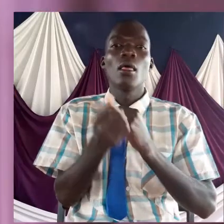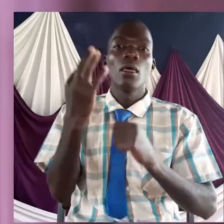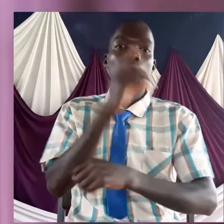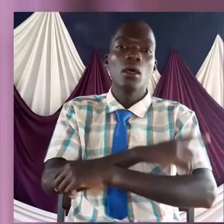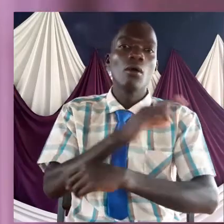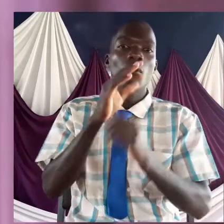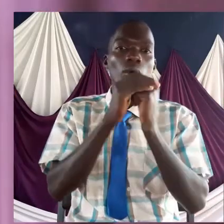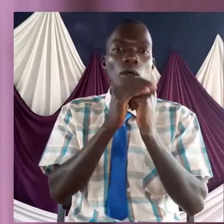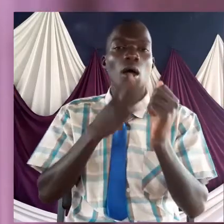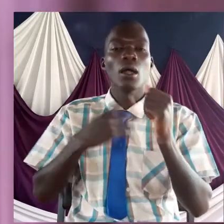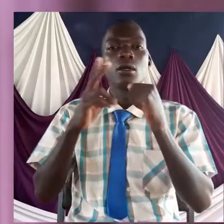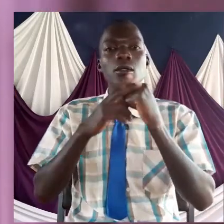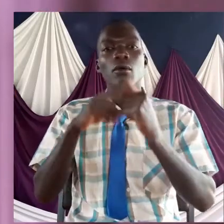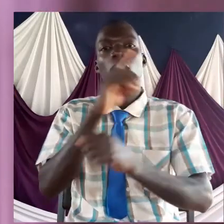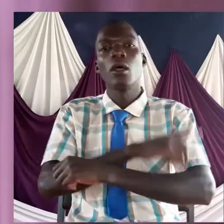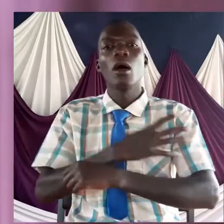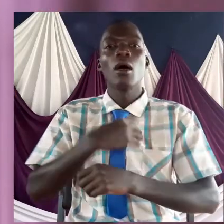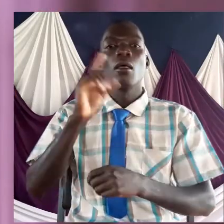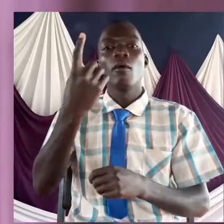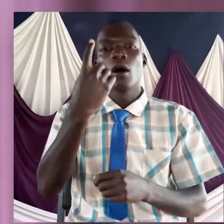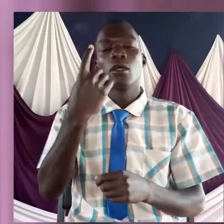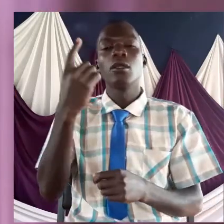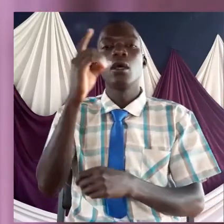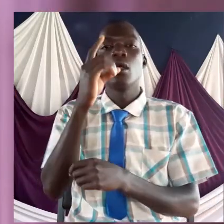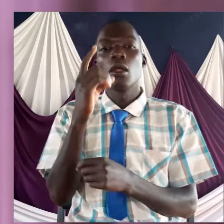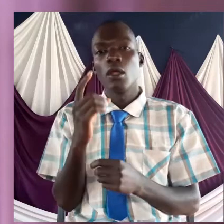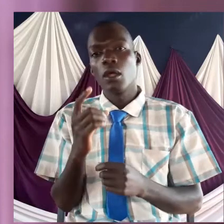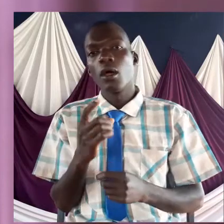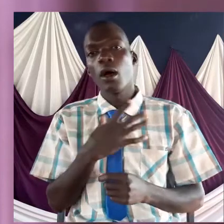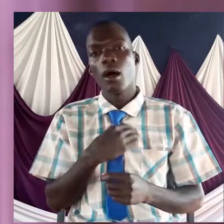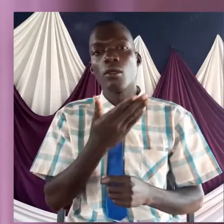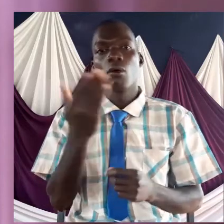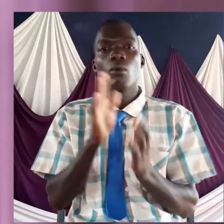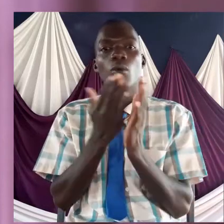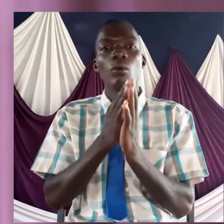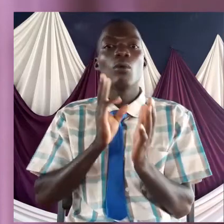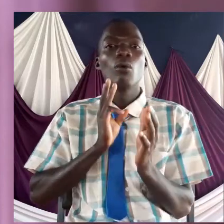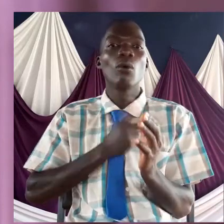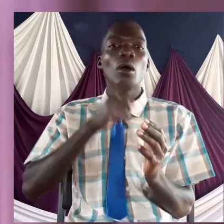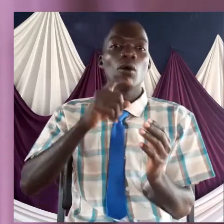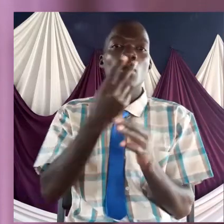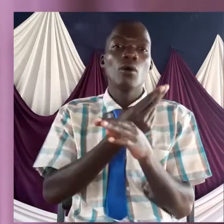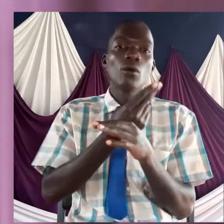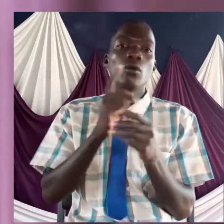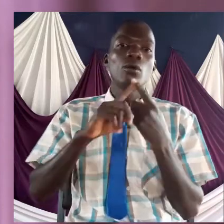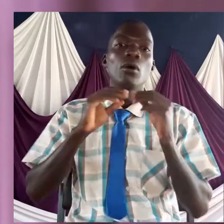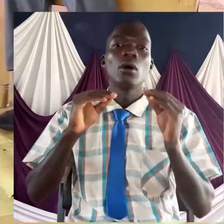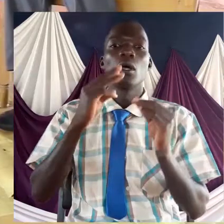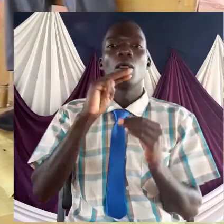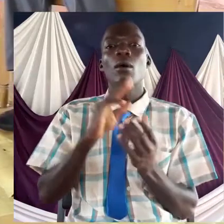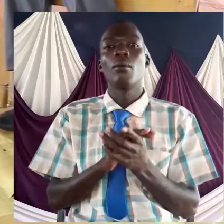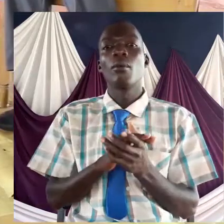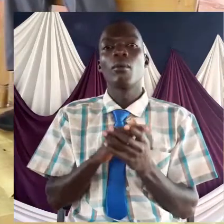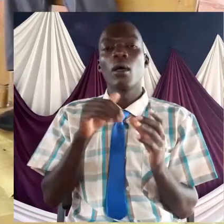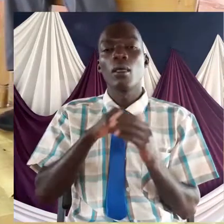worship, yes, from the seventh day to the first day of the week. Mm-hmm. And then there are books that they use to teach their believers. Mm-hmm. And in